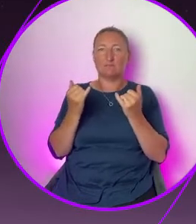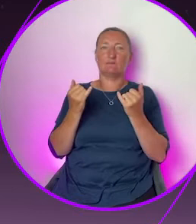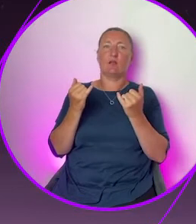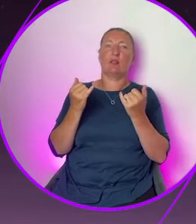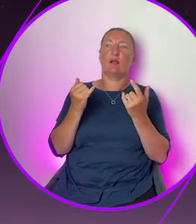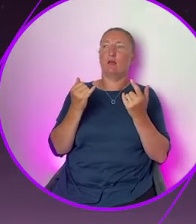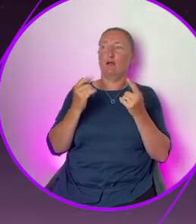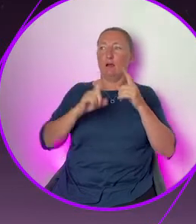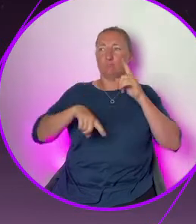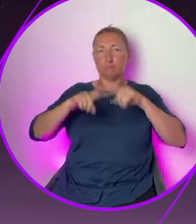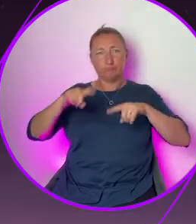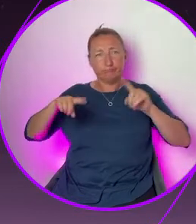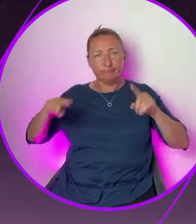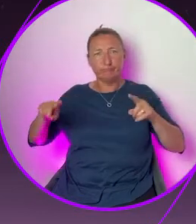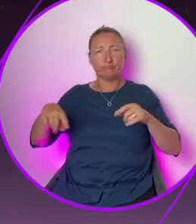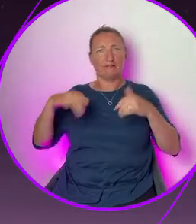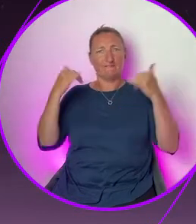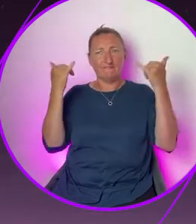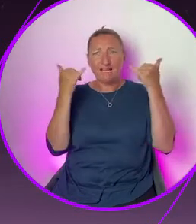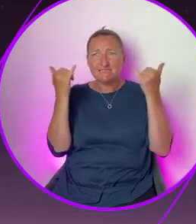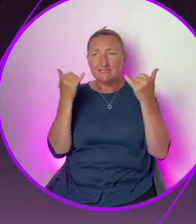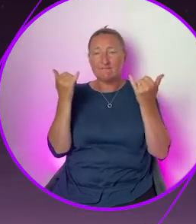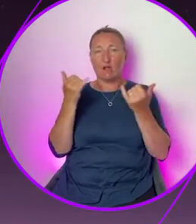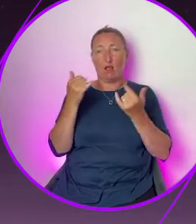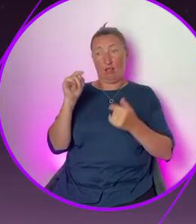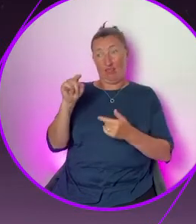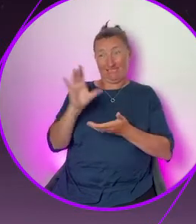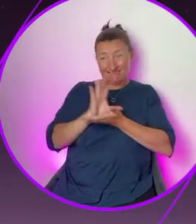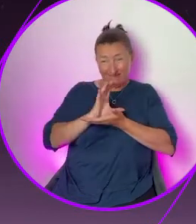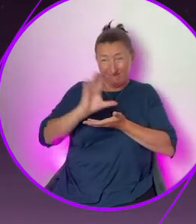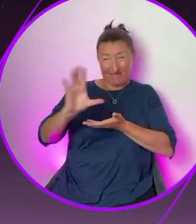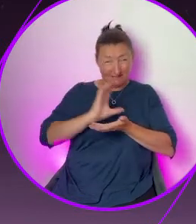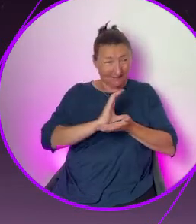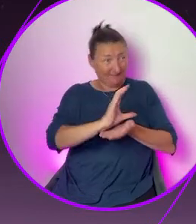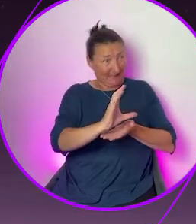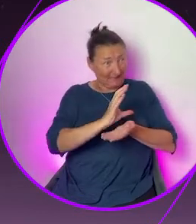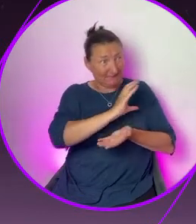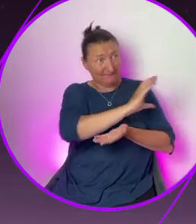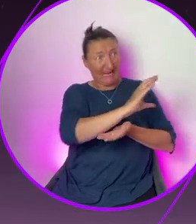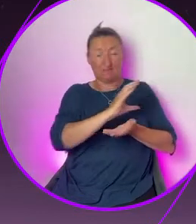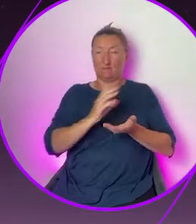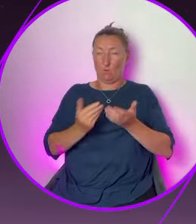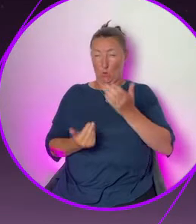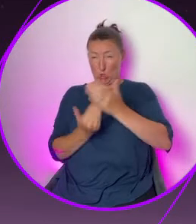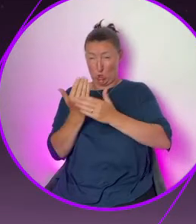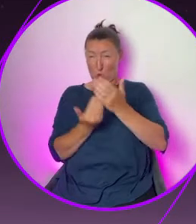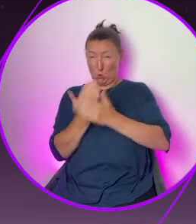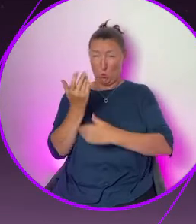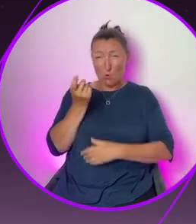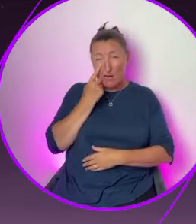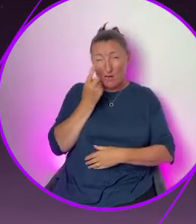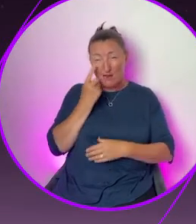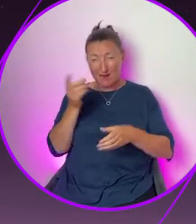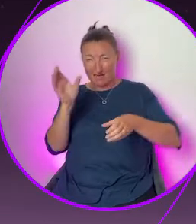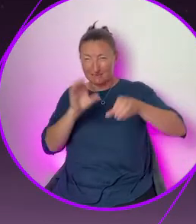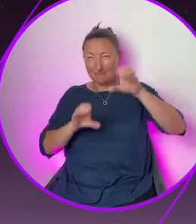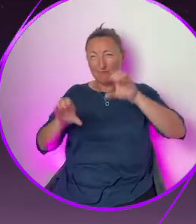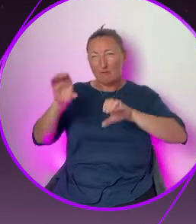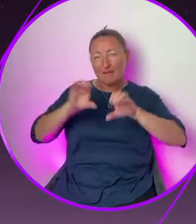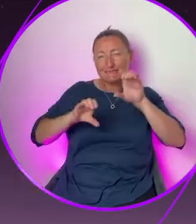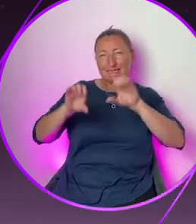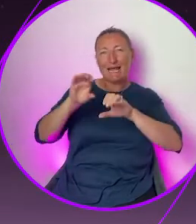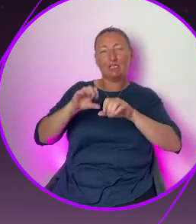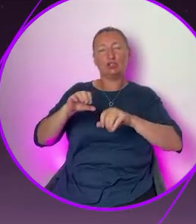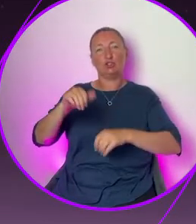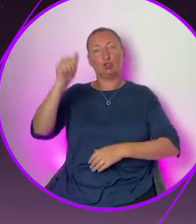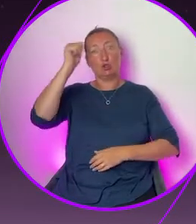Festival, and many more who have invested in this area of experimentation, creating networks, knowledge transfer